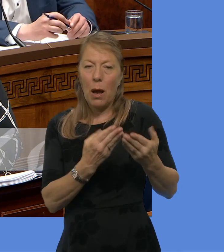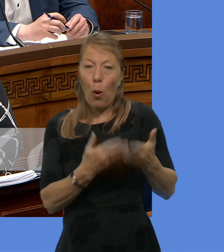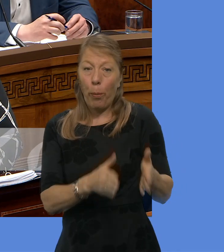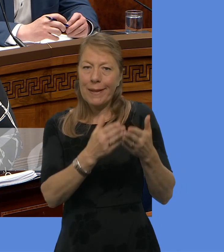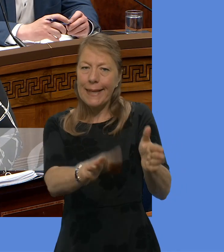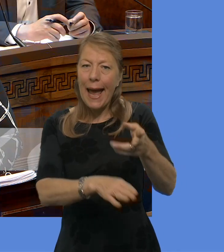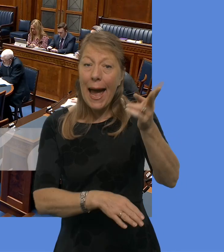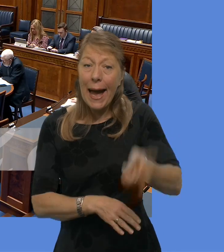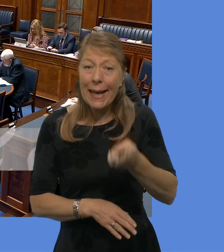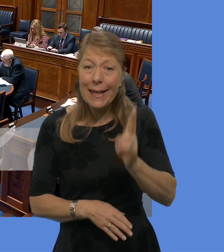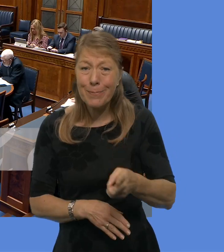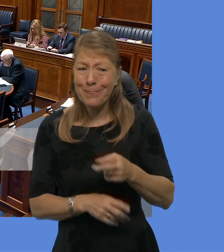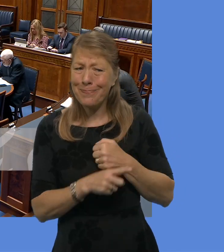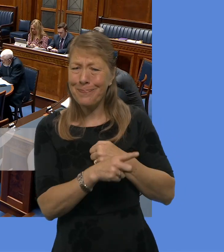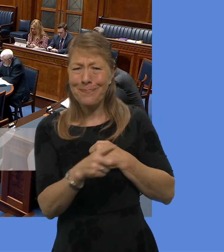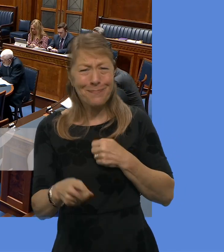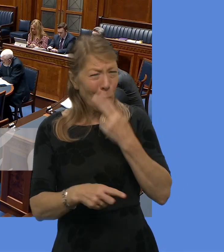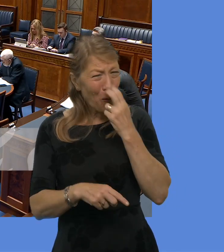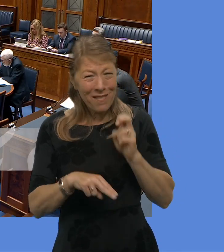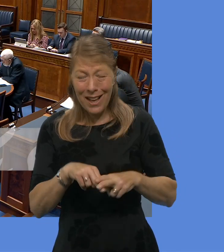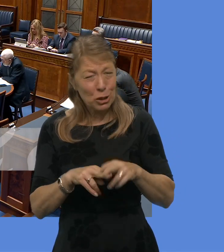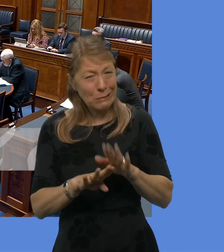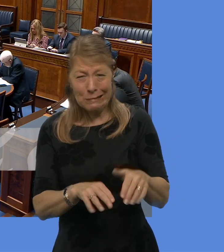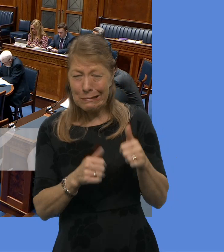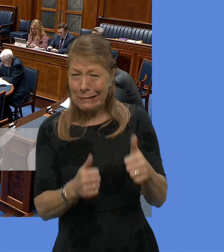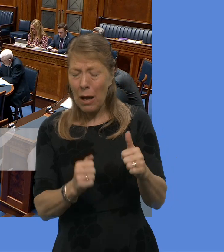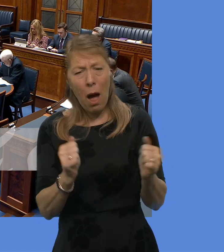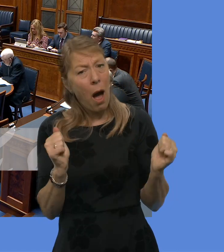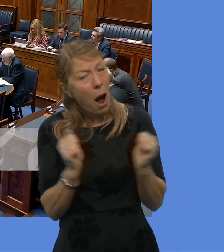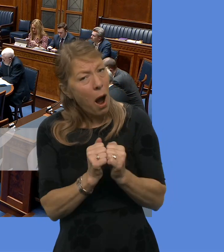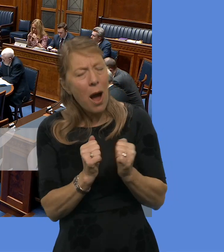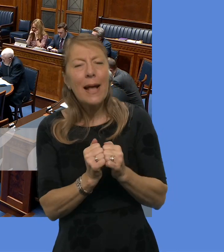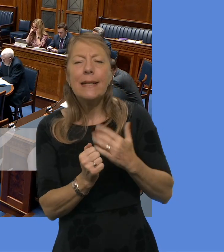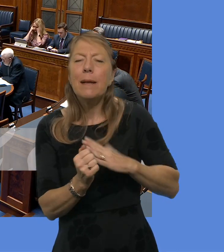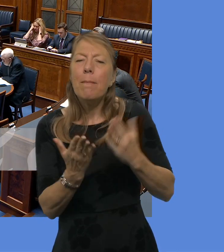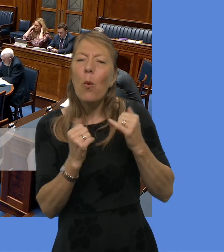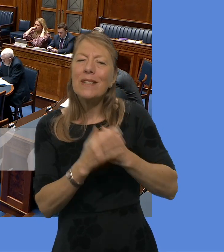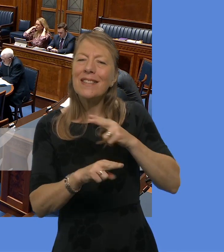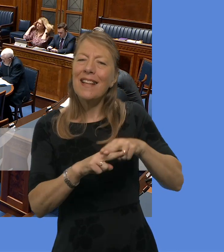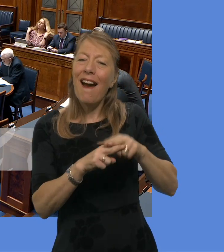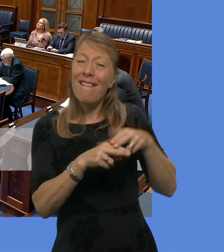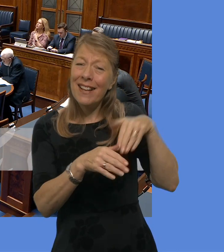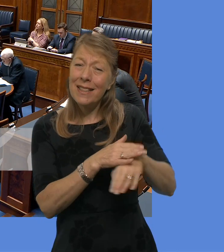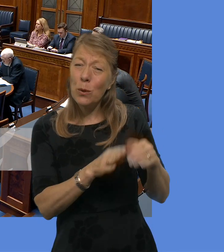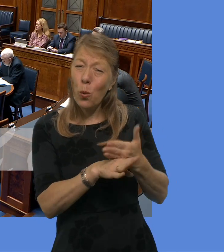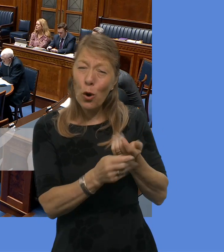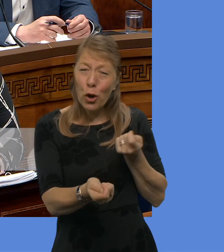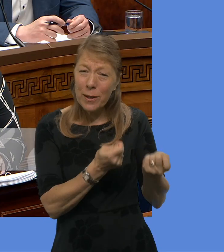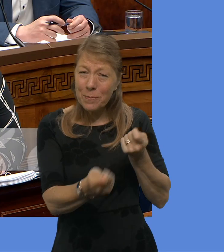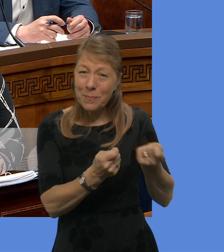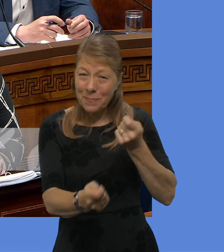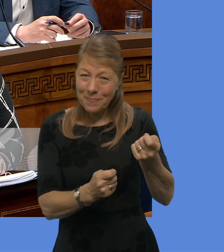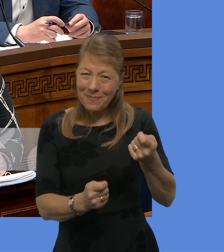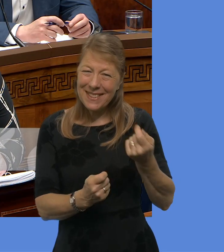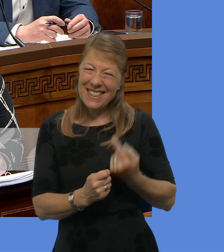suitable environments for prisoners and more staff intensive to operate. Each square house can accommodate approximately 130 prisoners. On April the 1st,